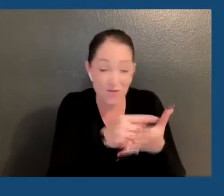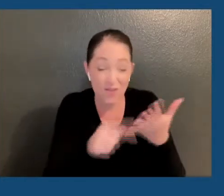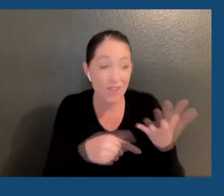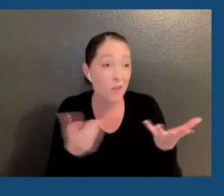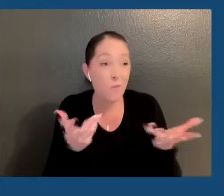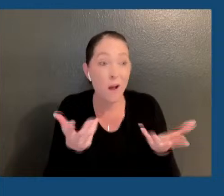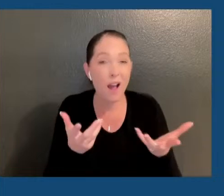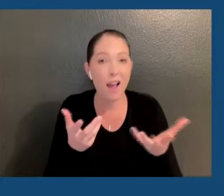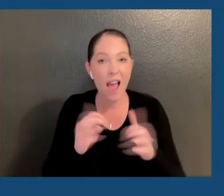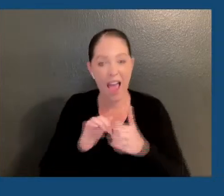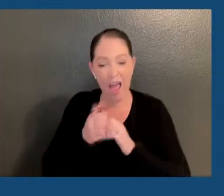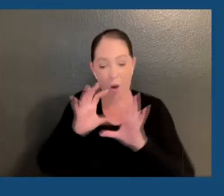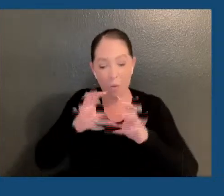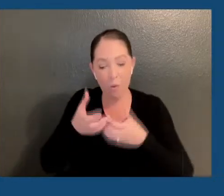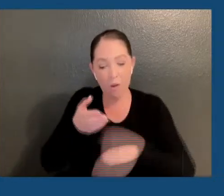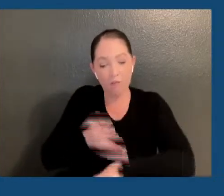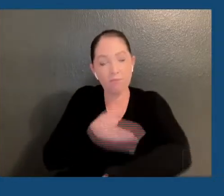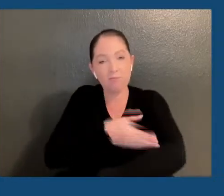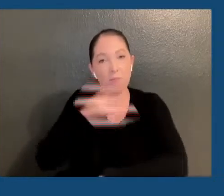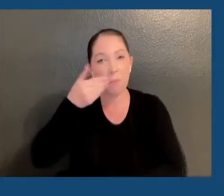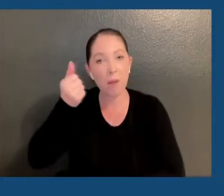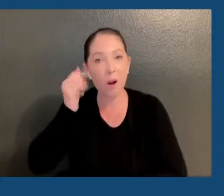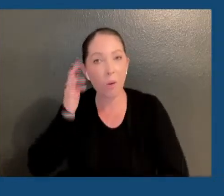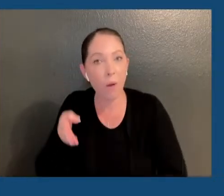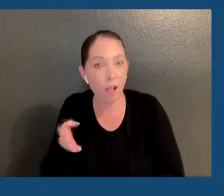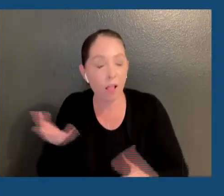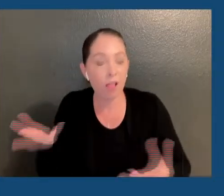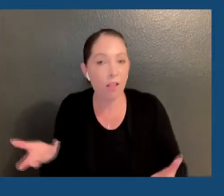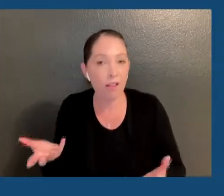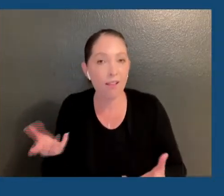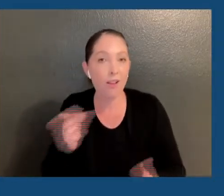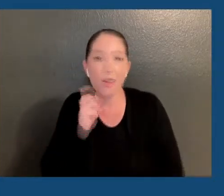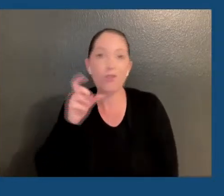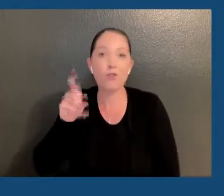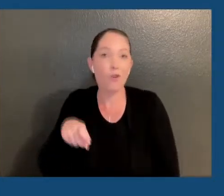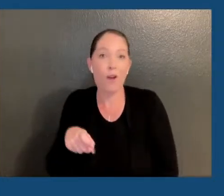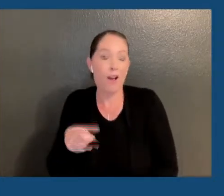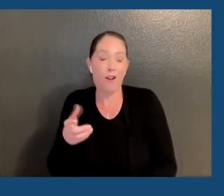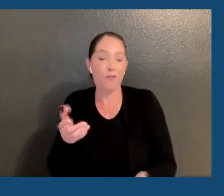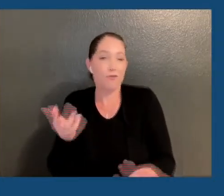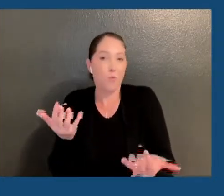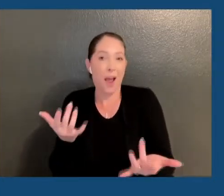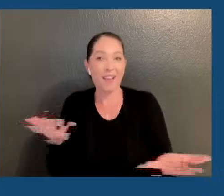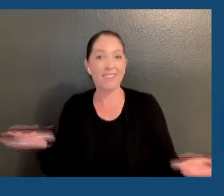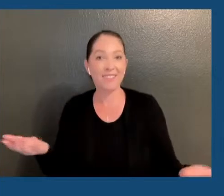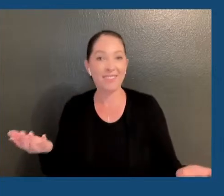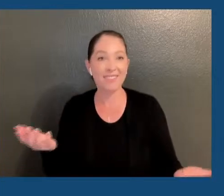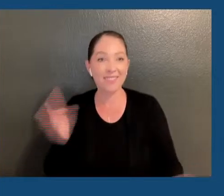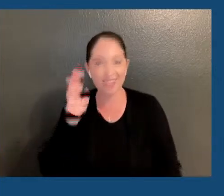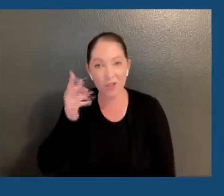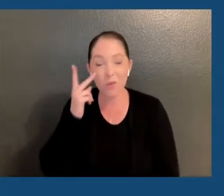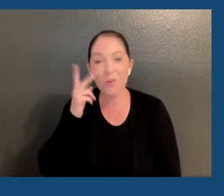better? We no longer need to wait. As we will see in a moment, researchers at UAlbany are bringing